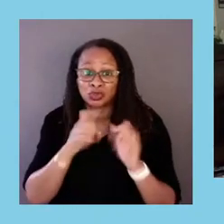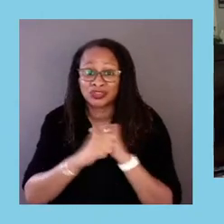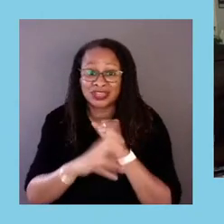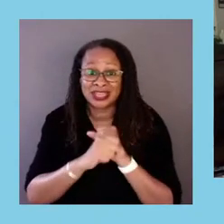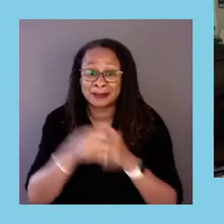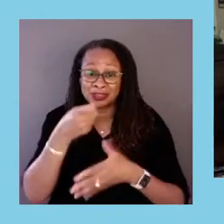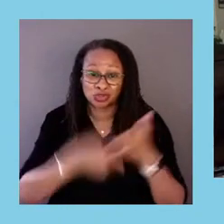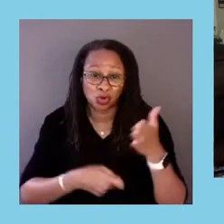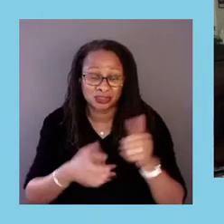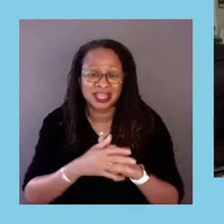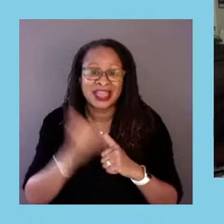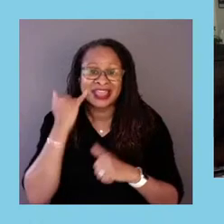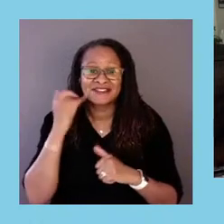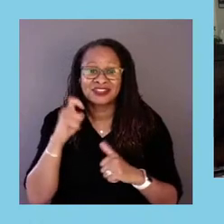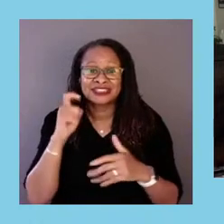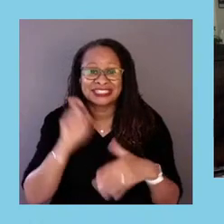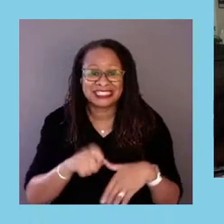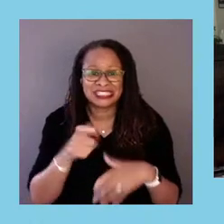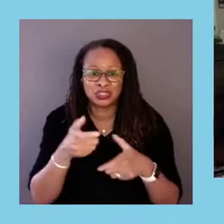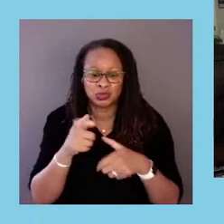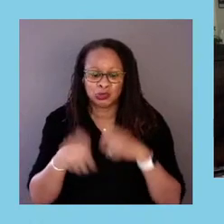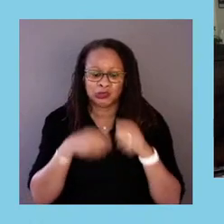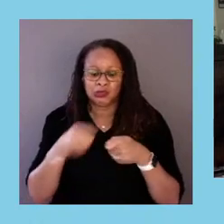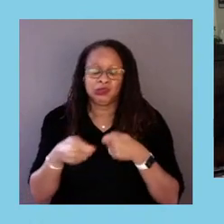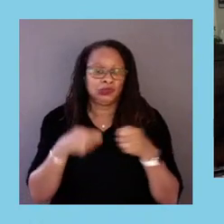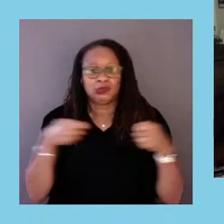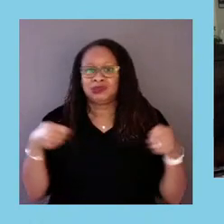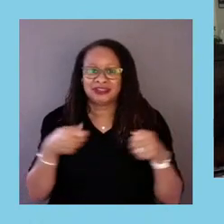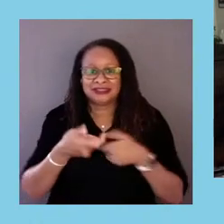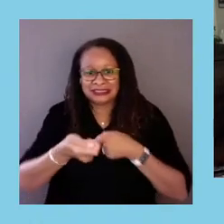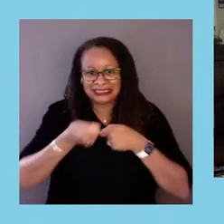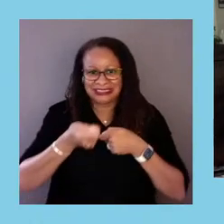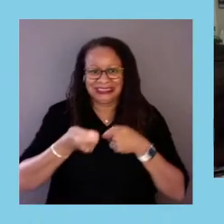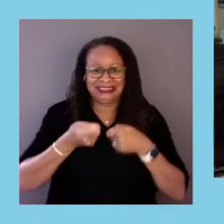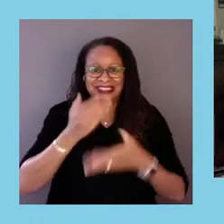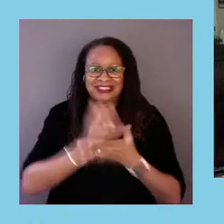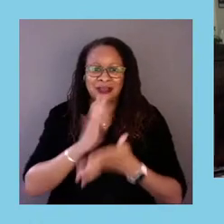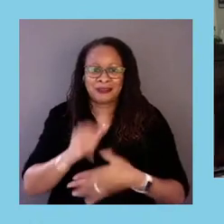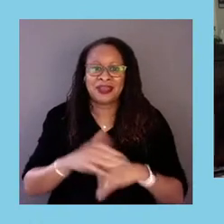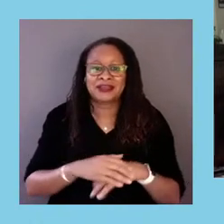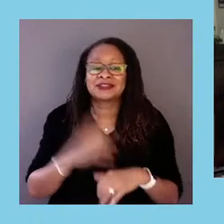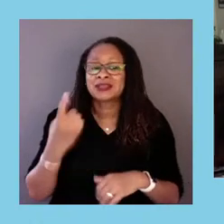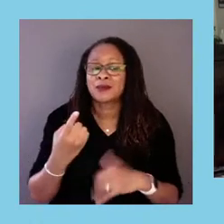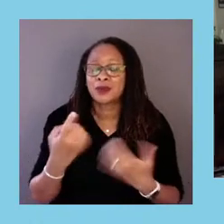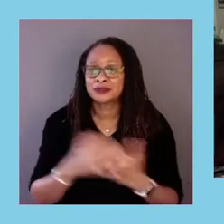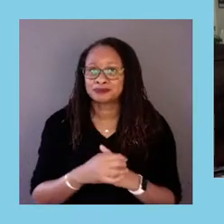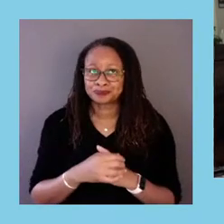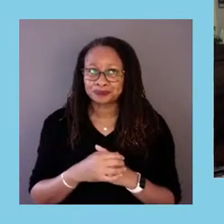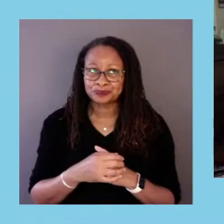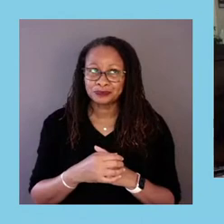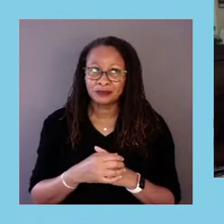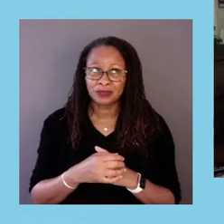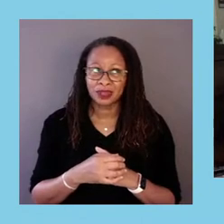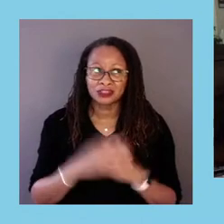a need to rein that in? Recently heard someone suggest awards campaign finance reform.